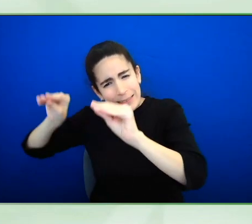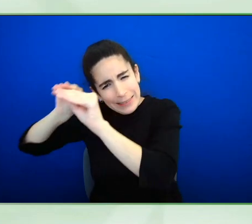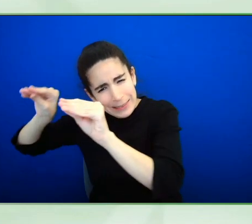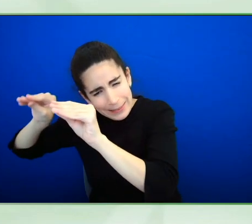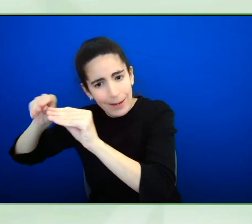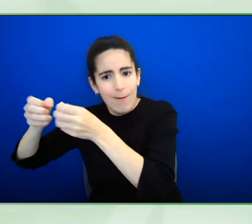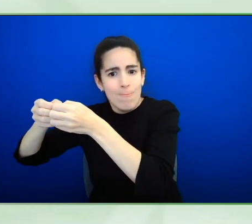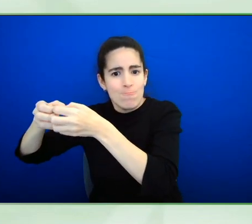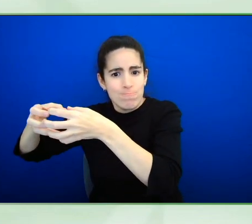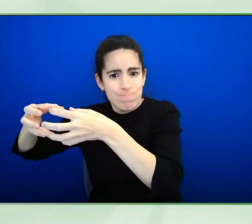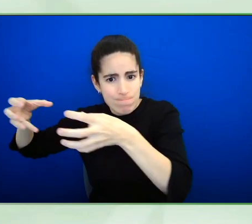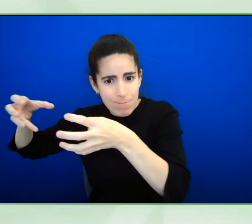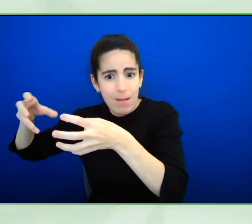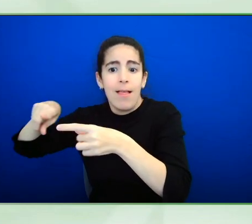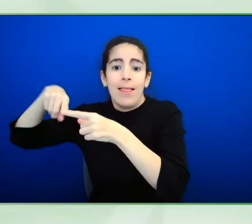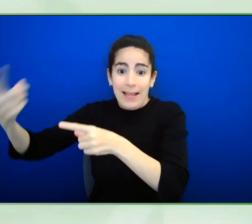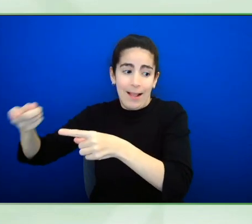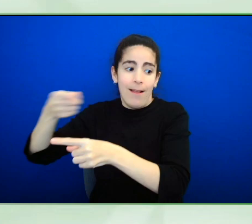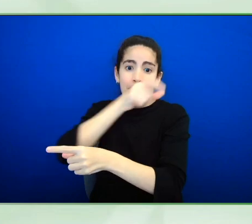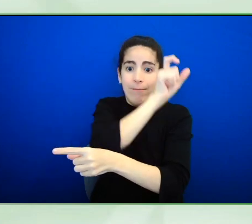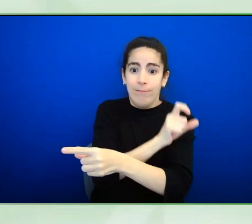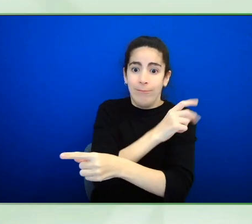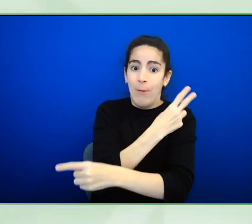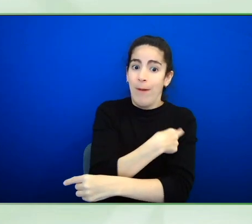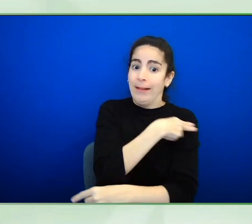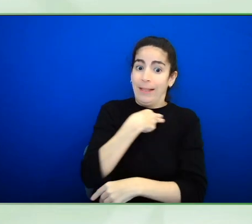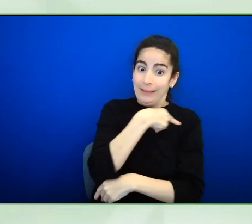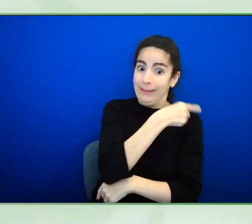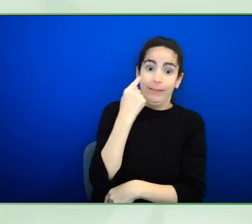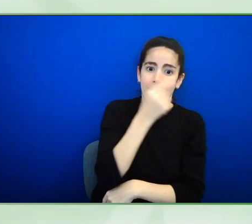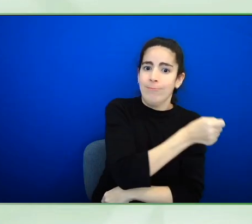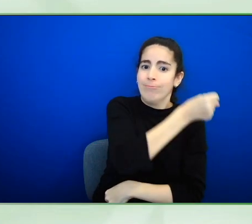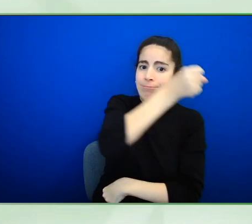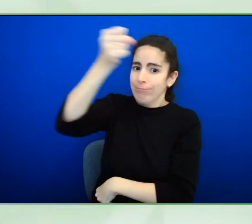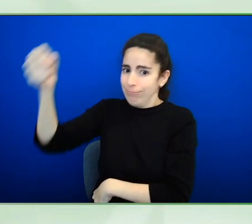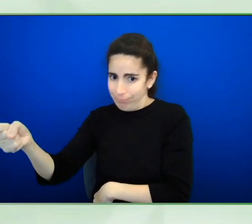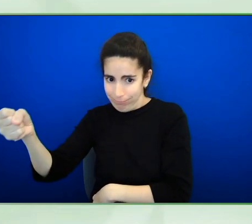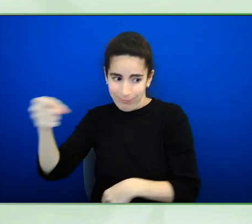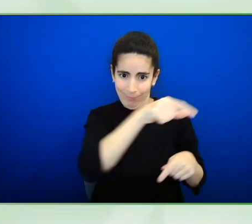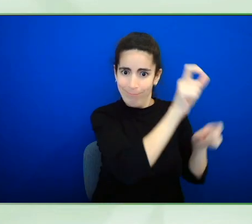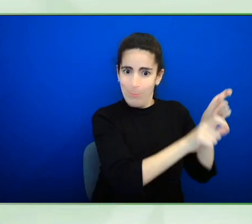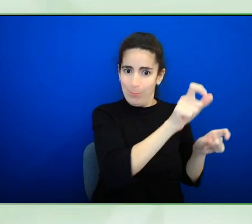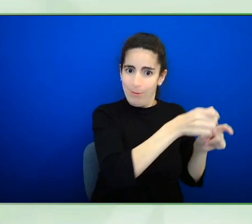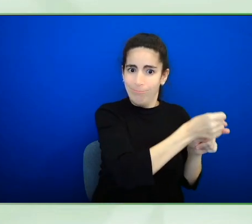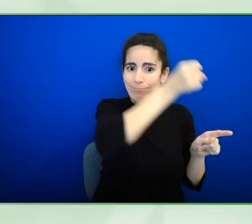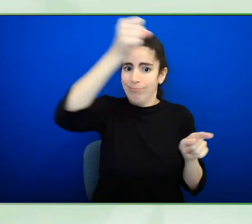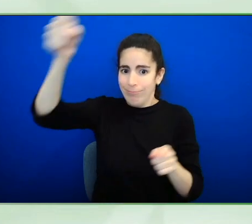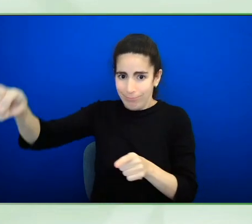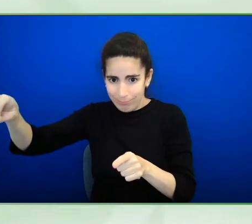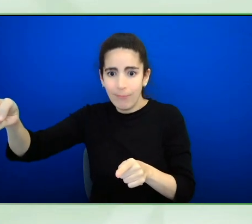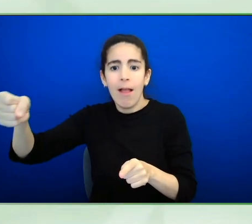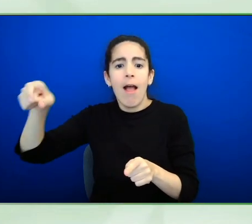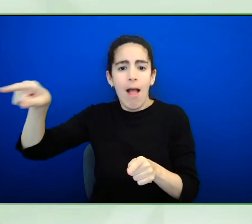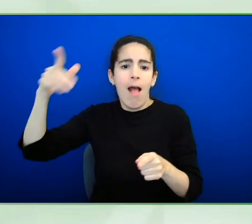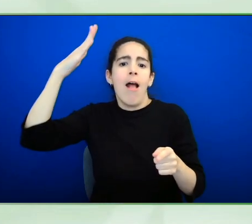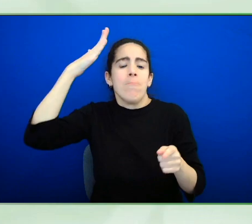from community to these centers, so they are already ready to accept this burden. Rural Health